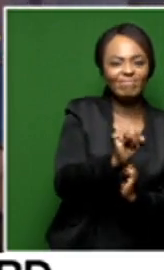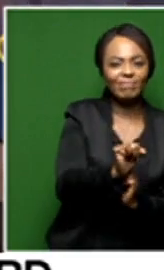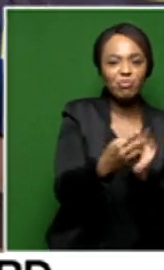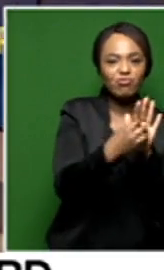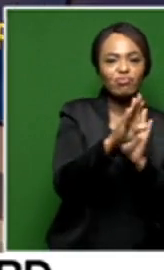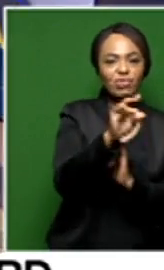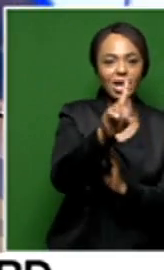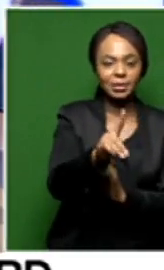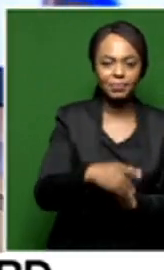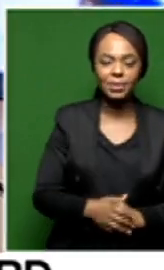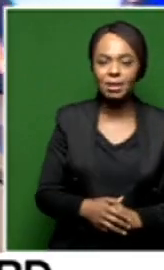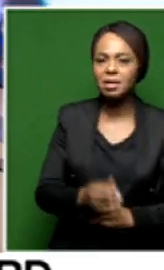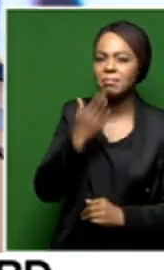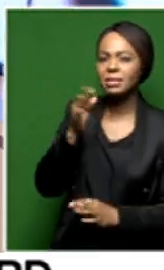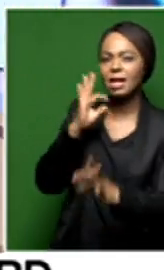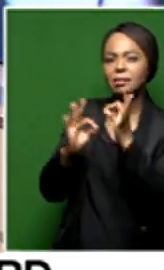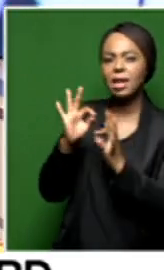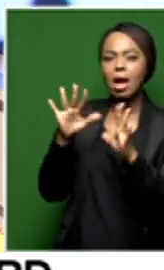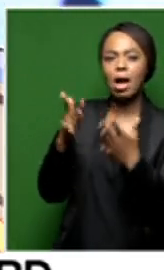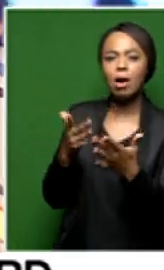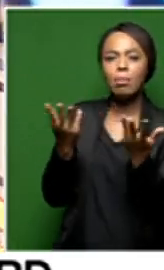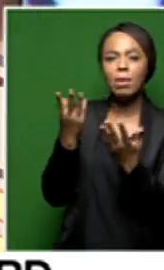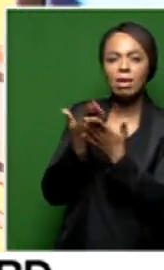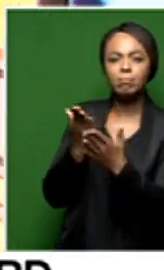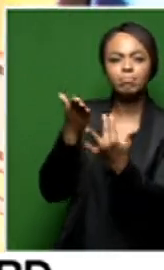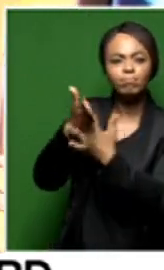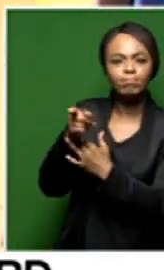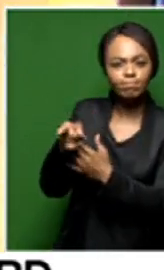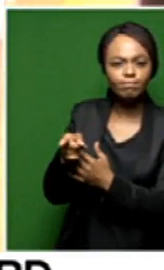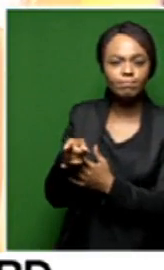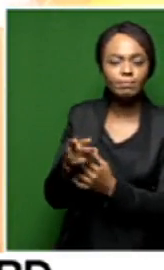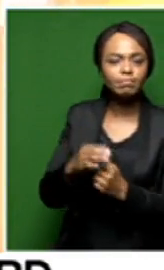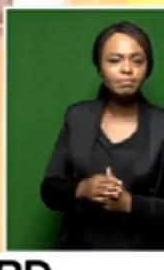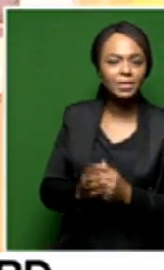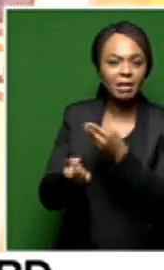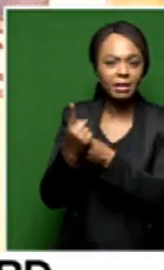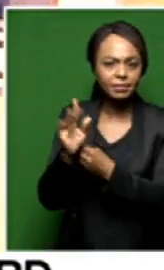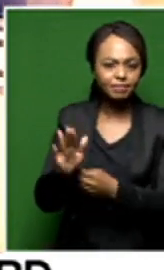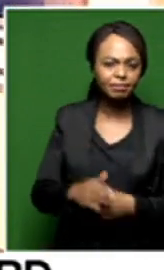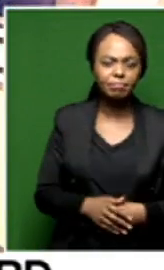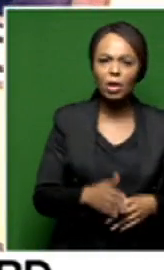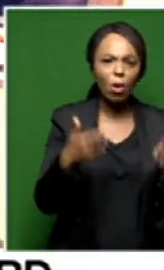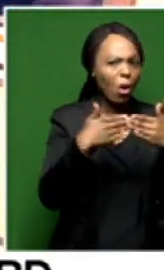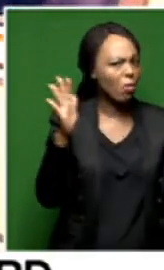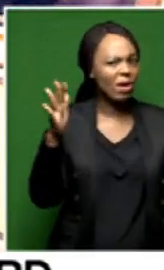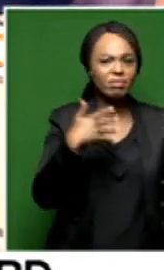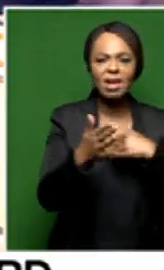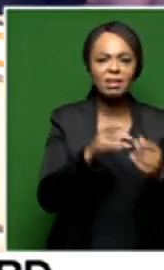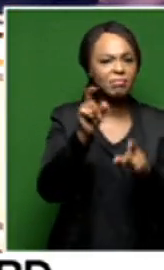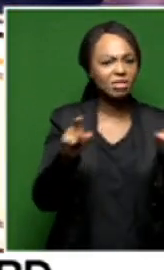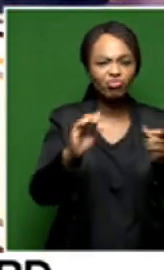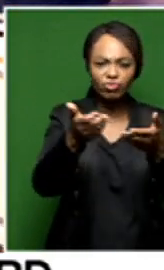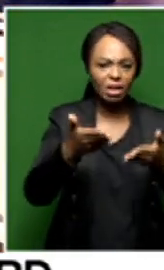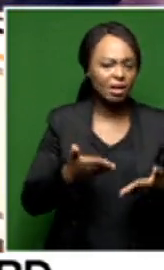more details as to how people could be a part of this event. Yes, so the Loeries is open to everyone. It's not an